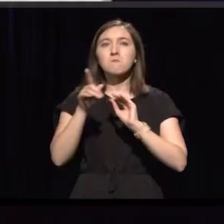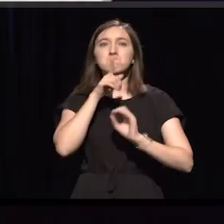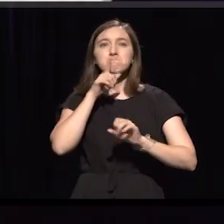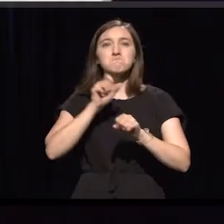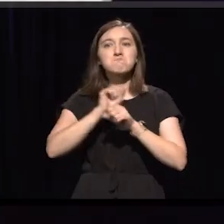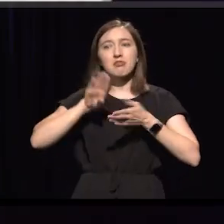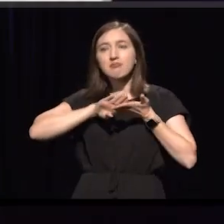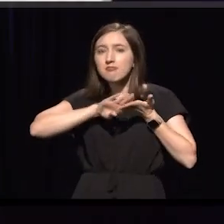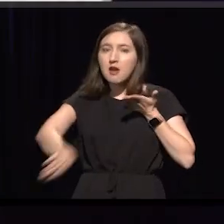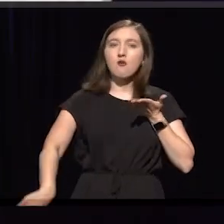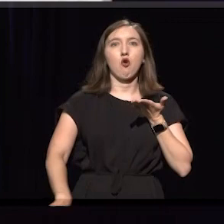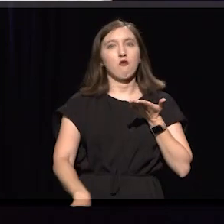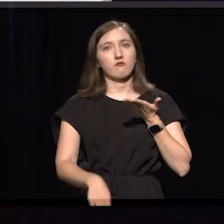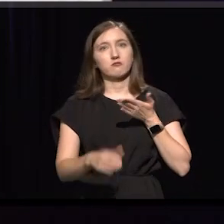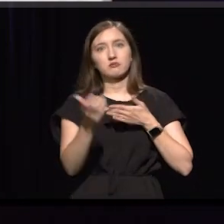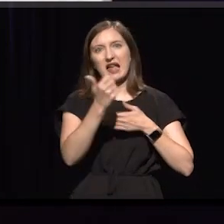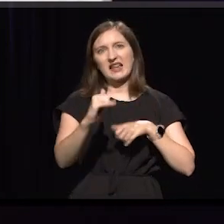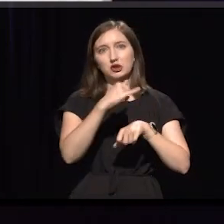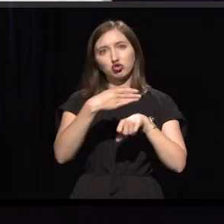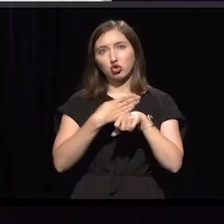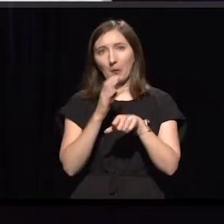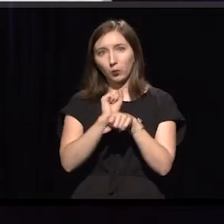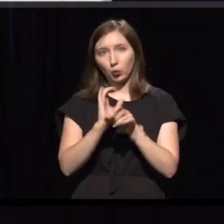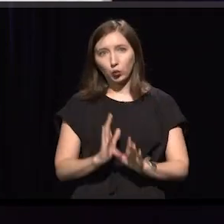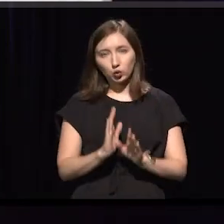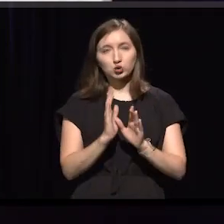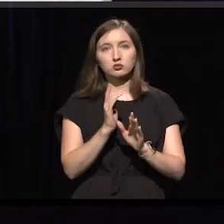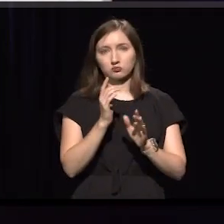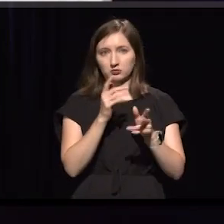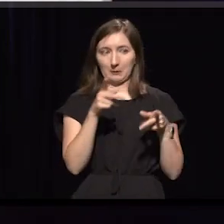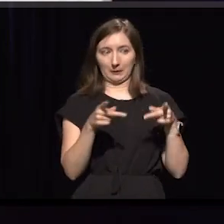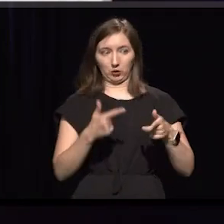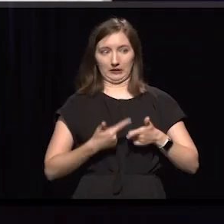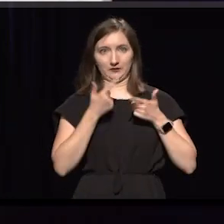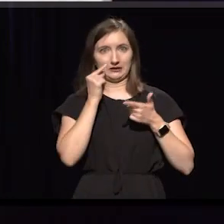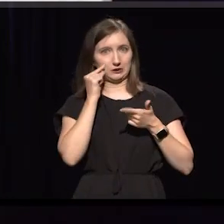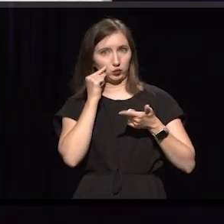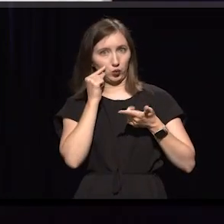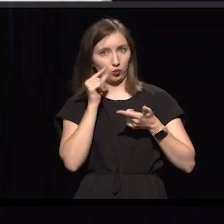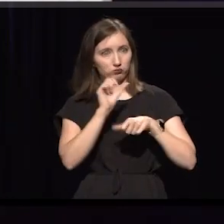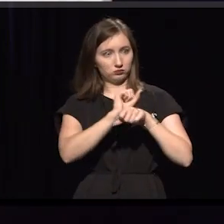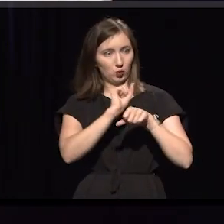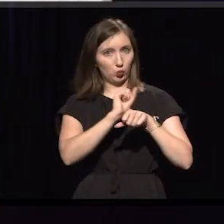civilian workers. We're